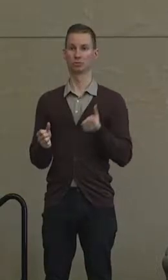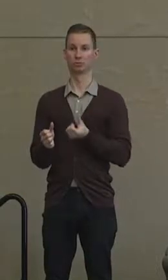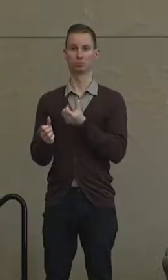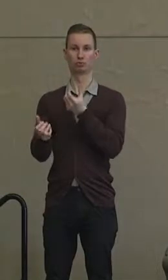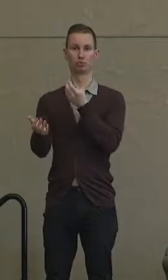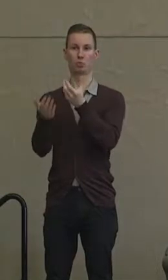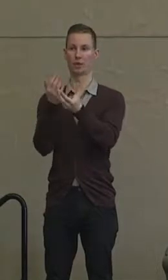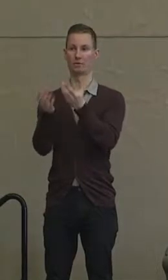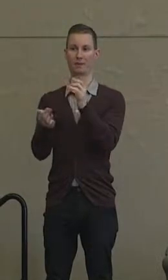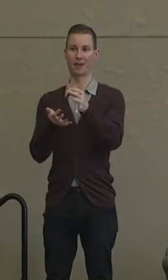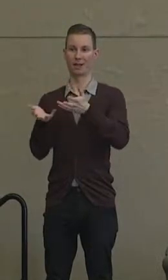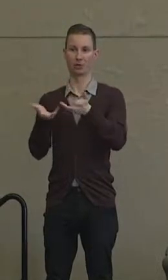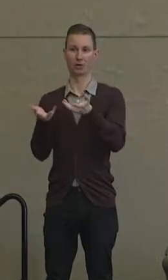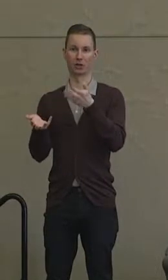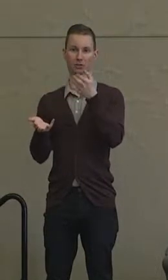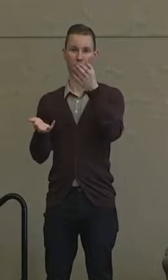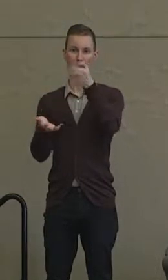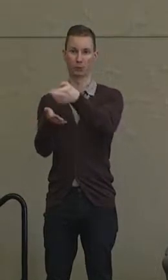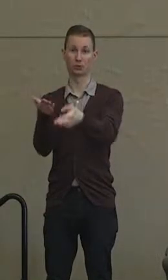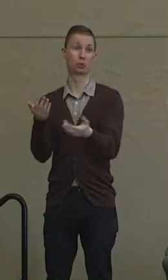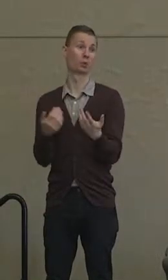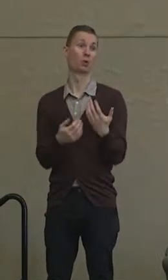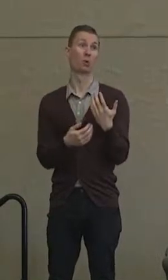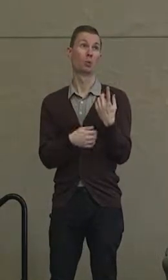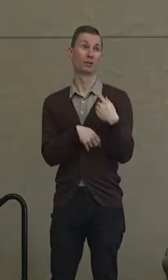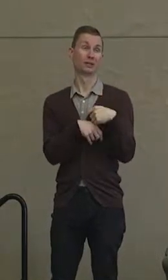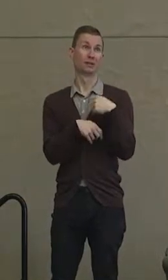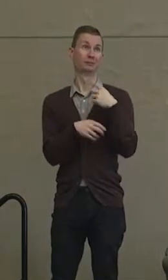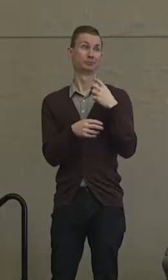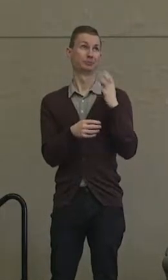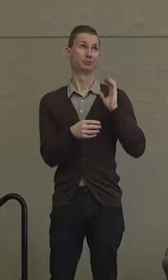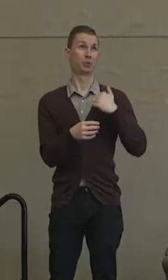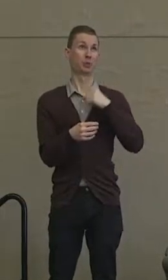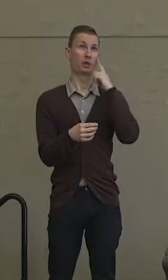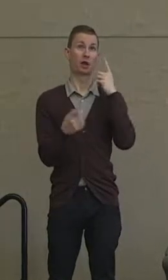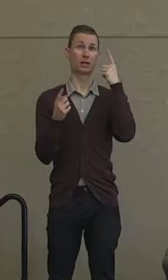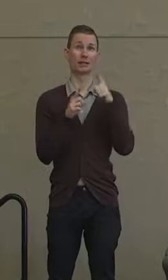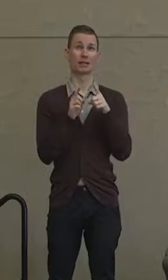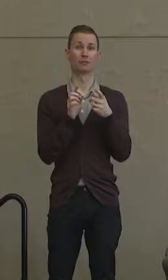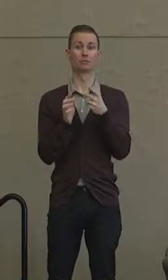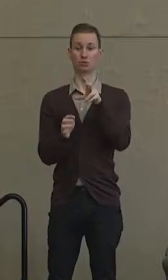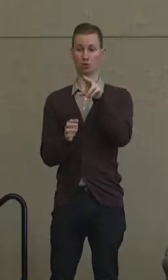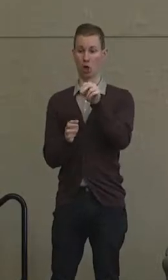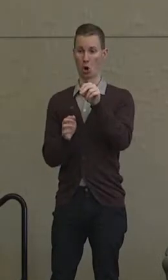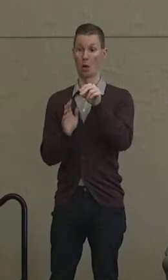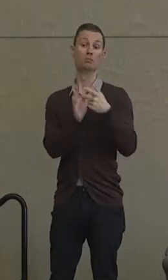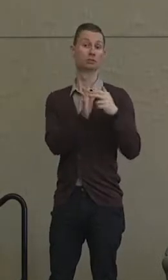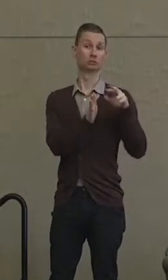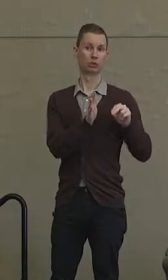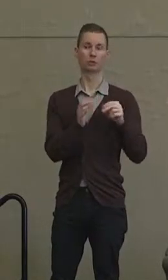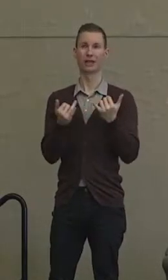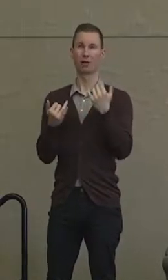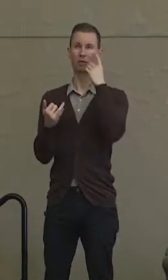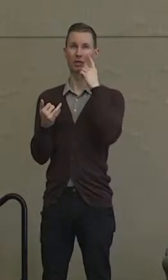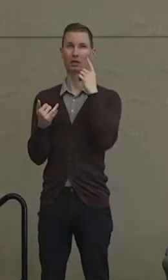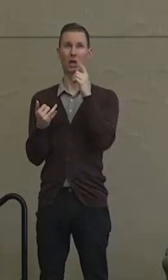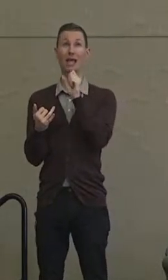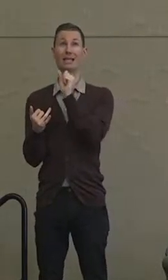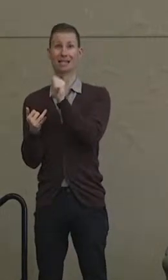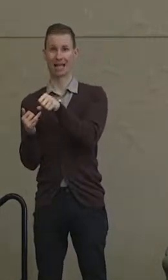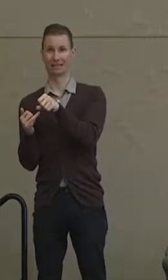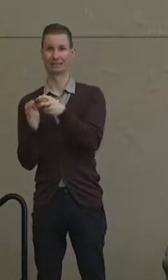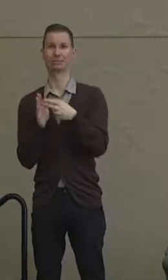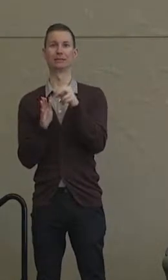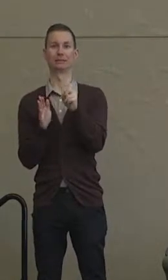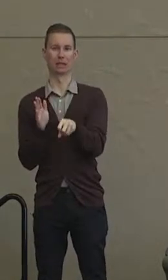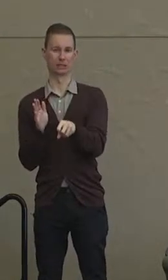the interaction is going to be. So at one time we thought about consent as you have no means no. Now we think of consent as yes means